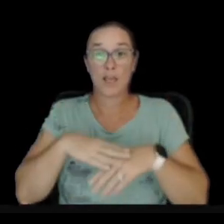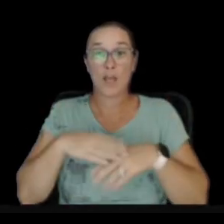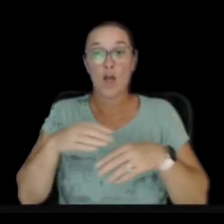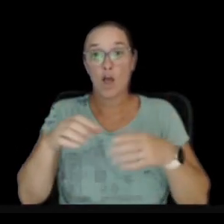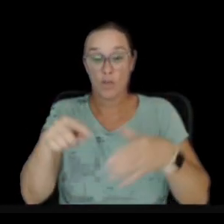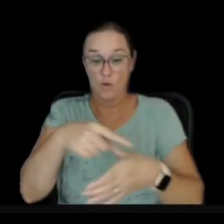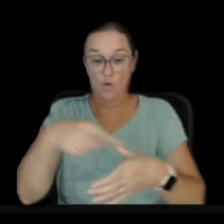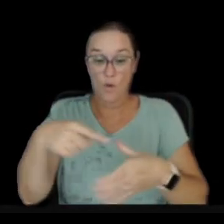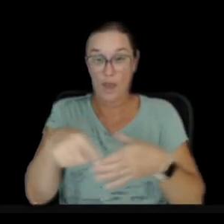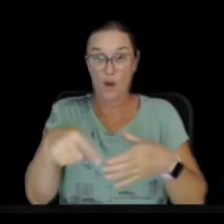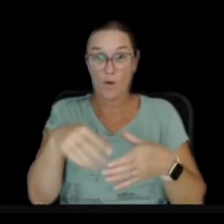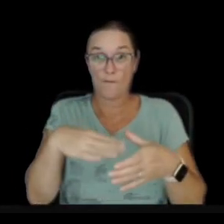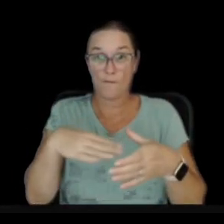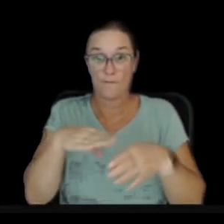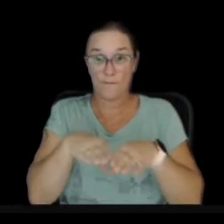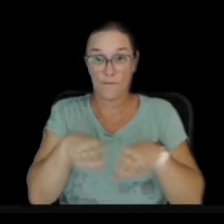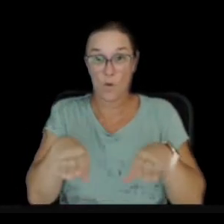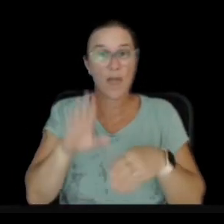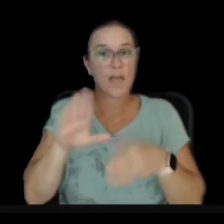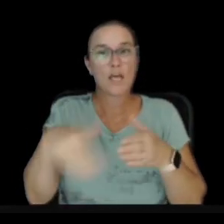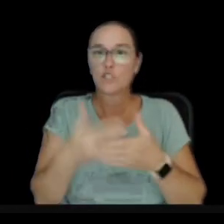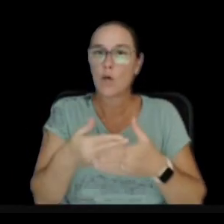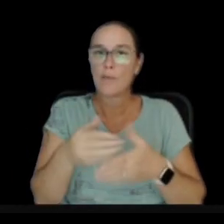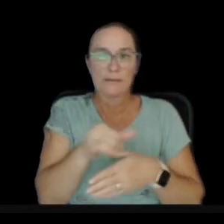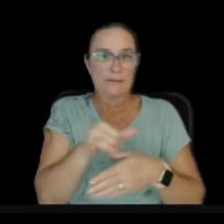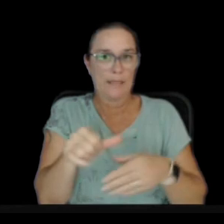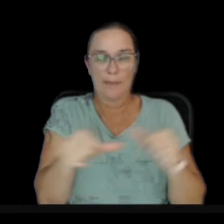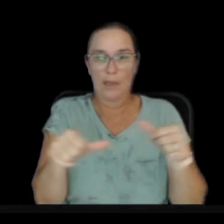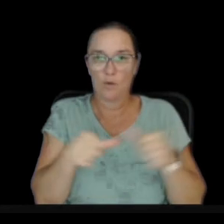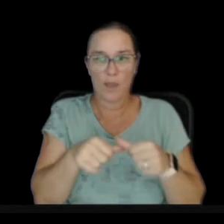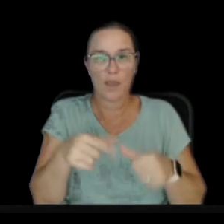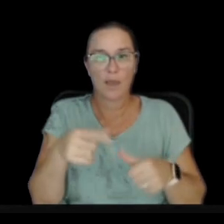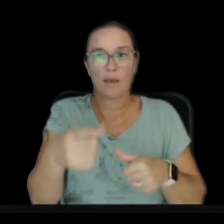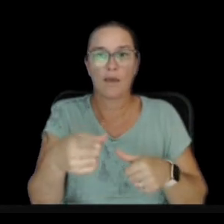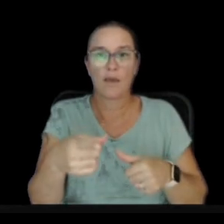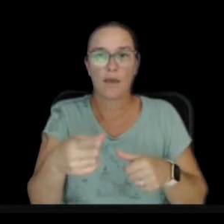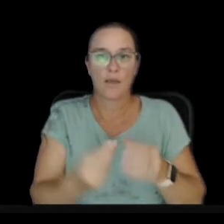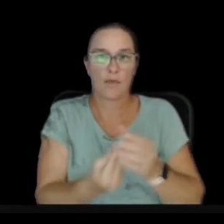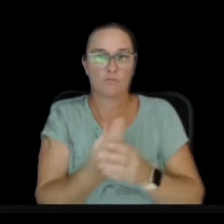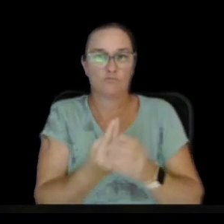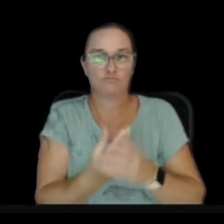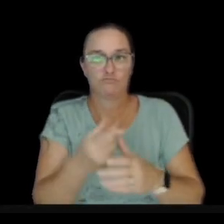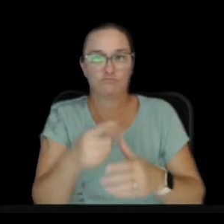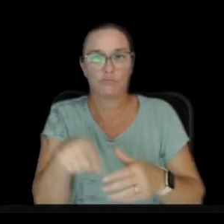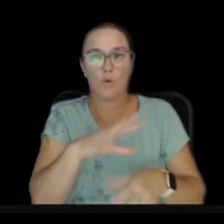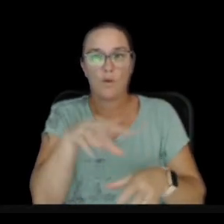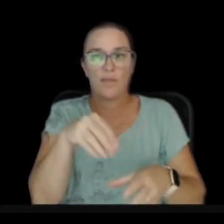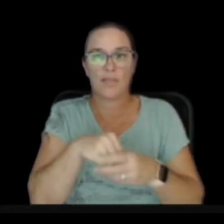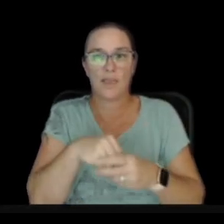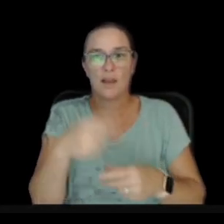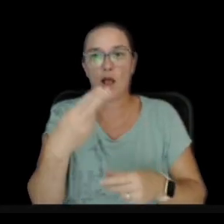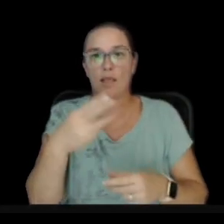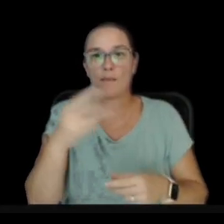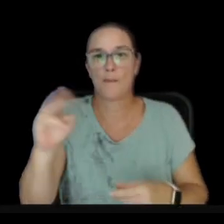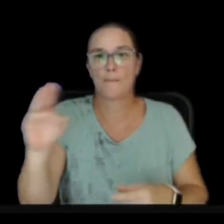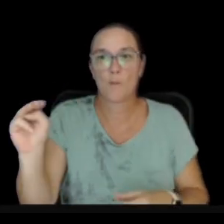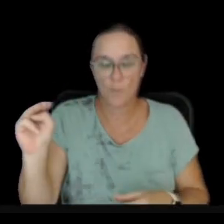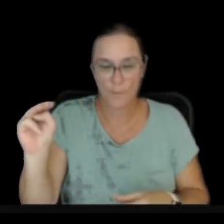It's all contained within the same area, the southwest part of the summit caldera within Halemaʻumaʻu,